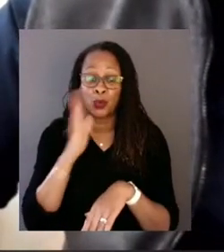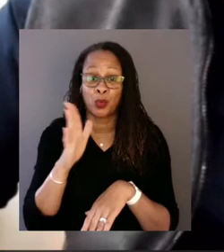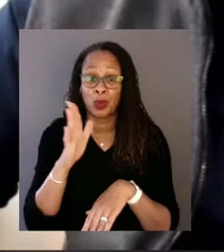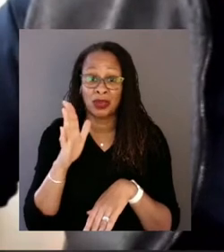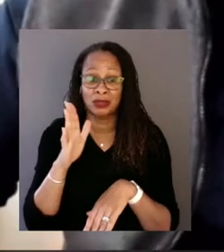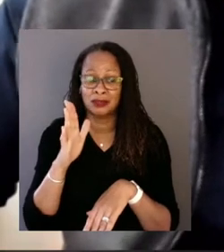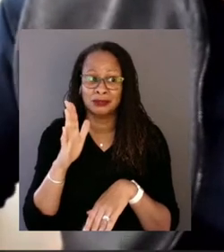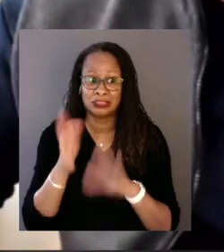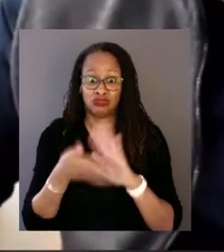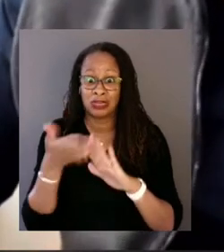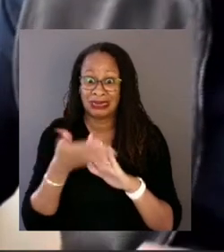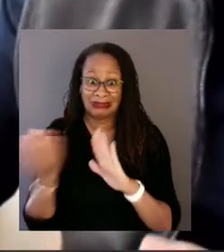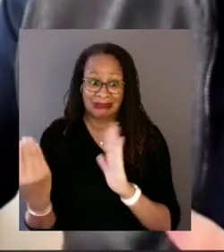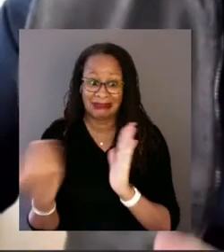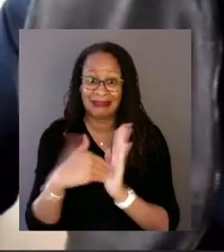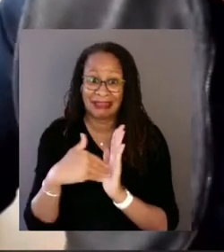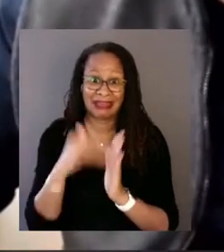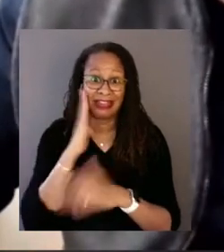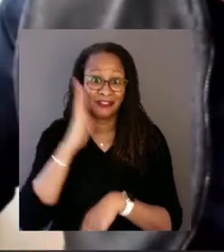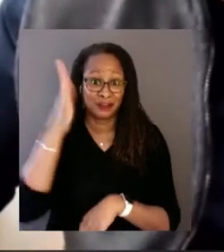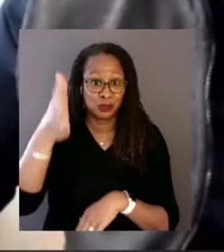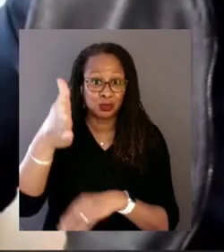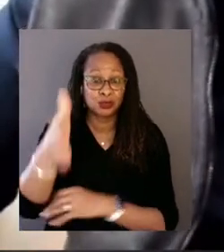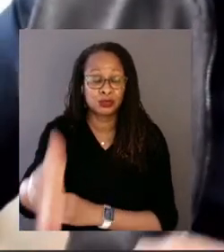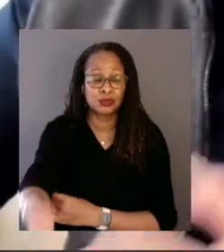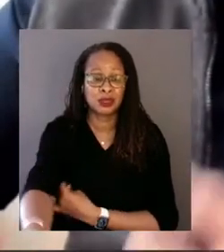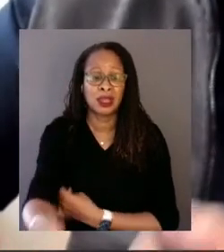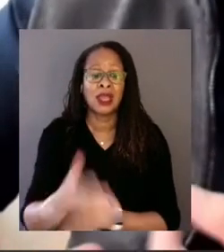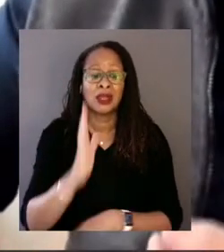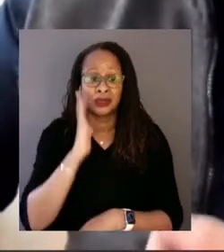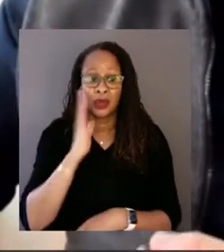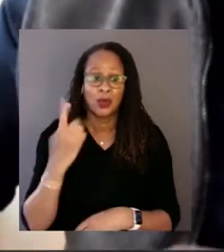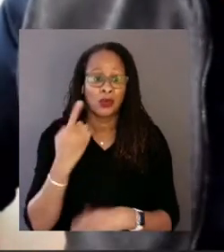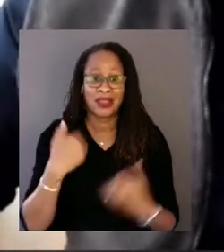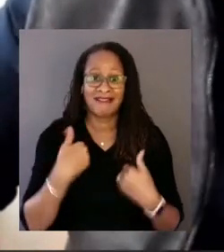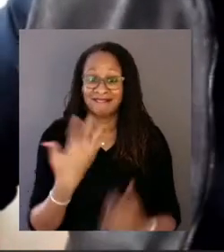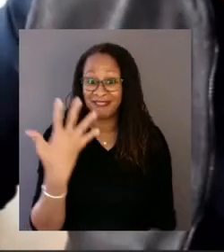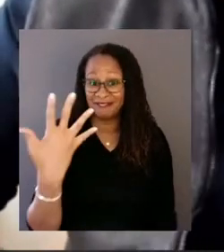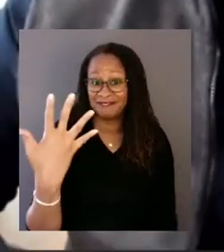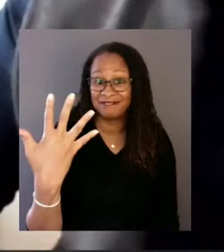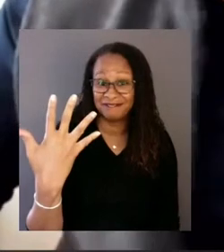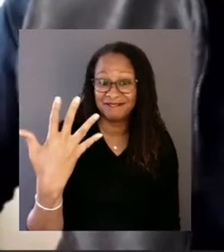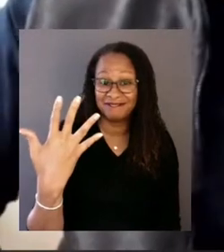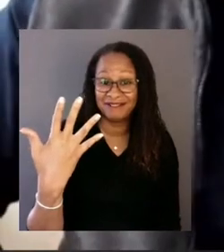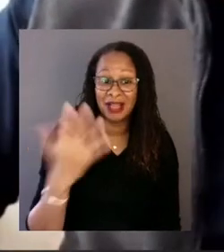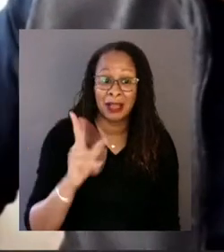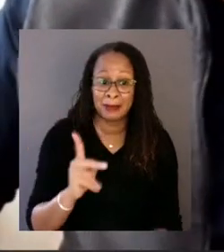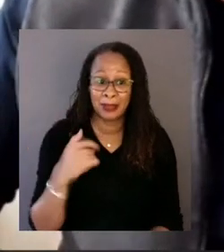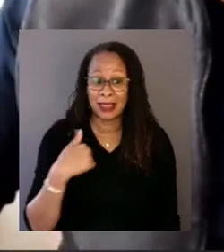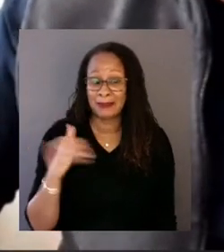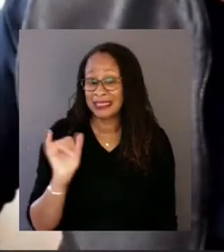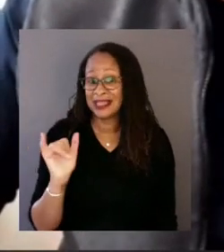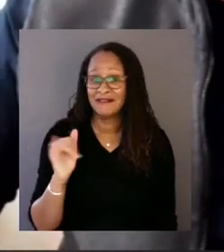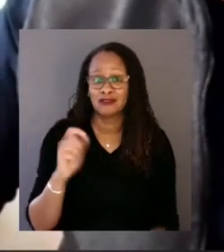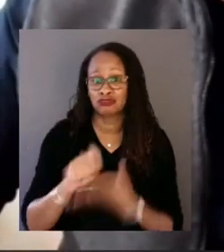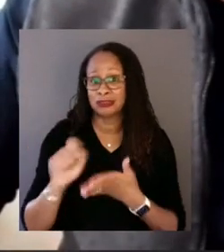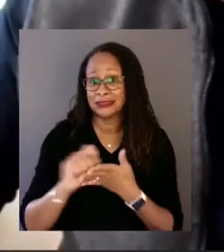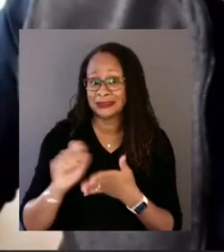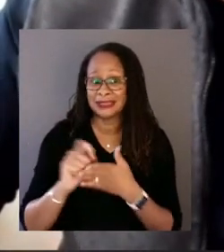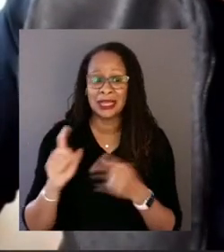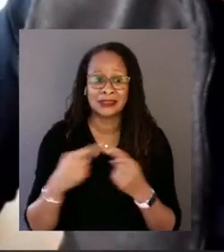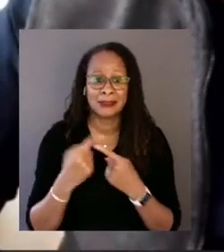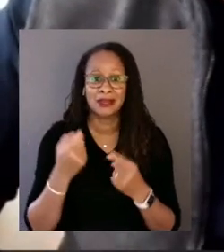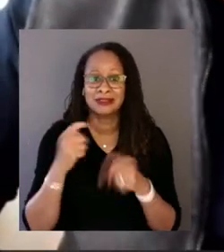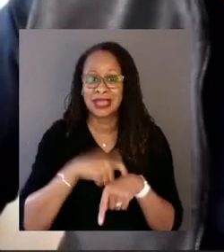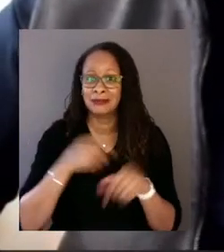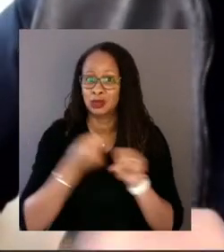again in the future? You know, knowing there's only 5, and I know people like myself have written about, I think it's time to expand